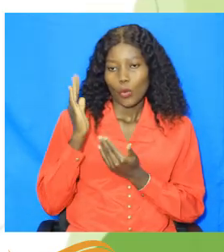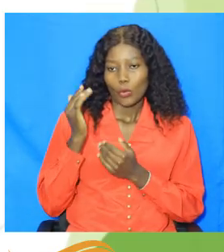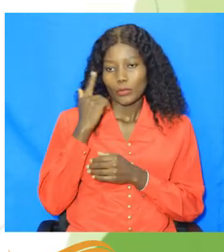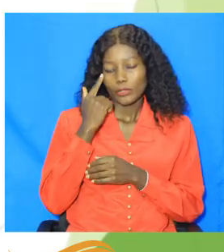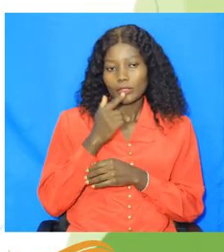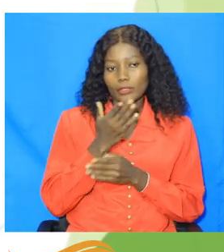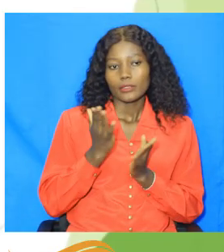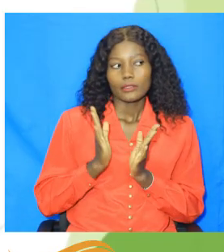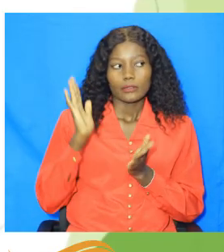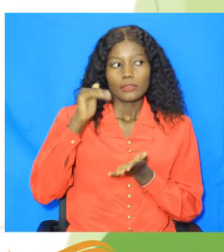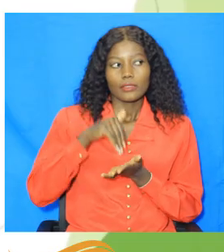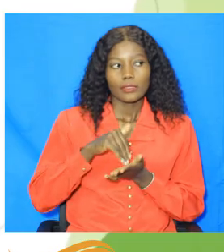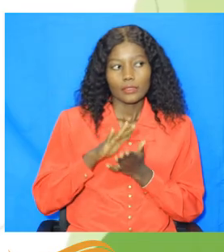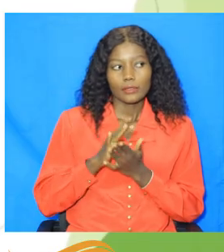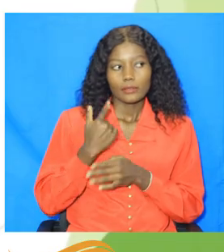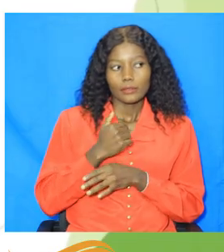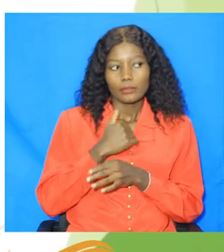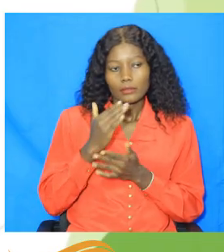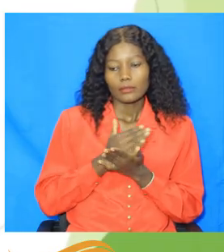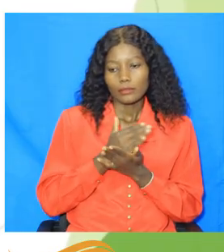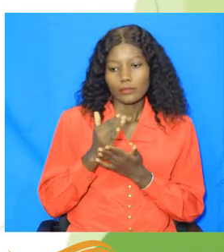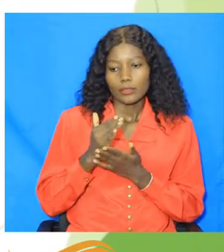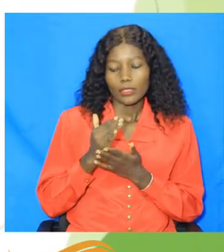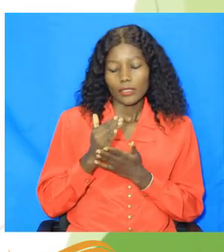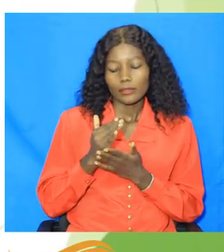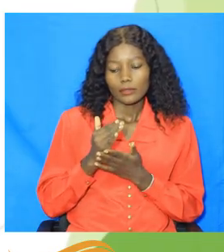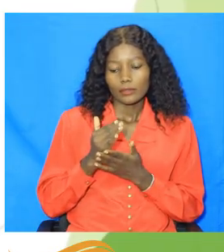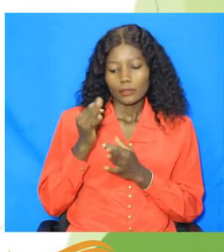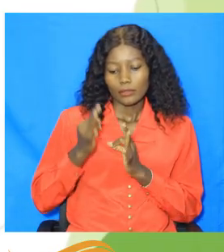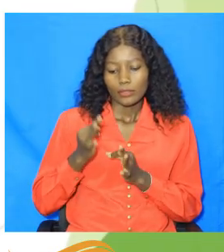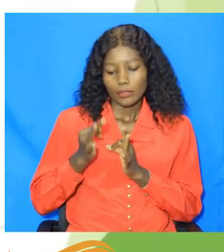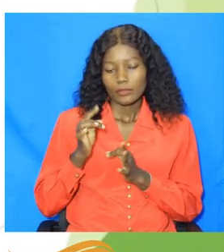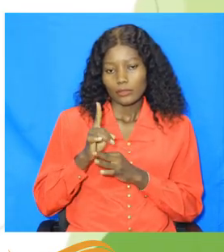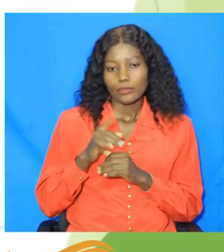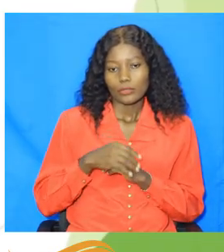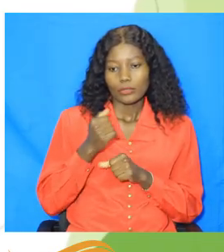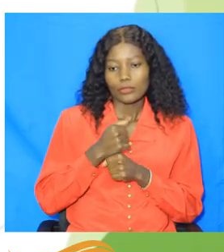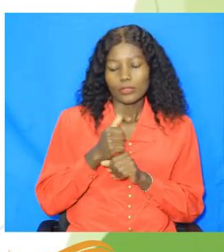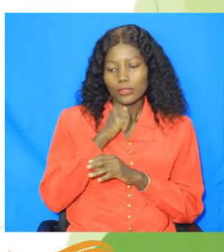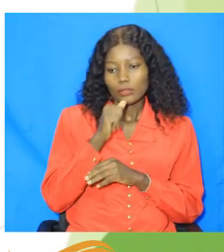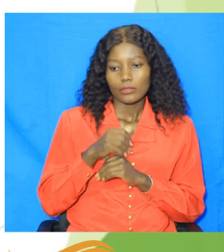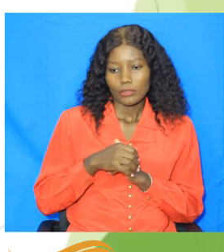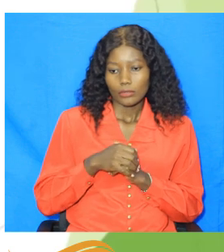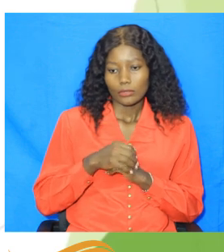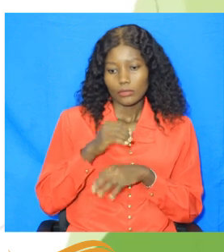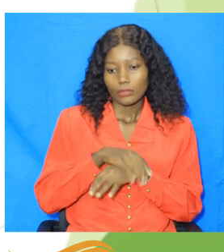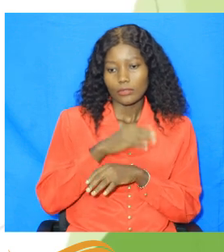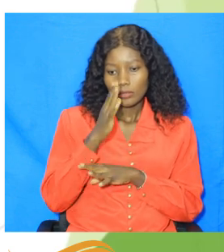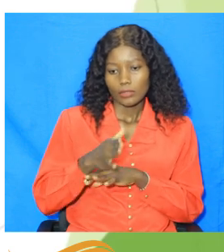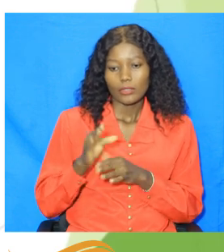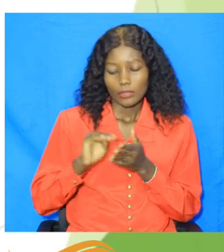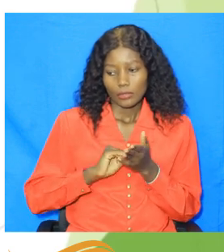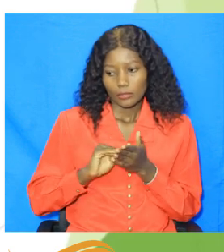you again. We've shared in the chat box, in case you did not receive a direct